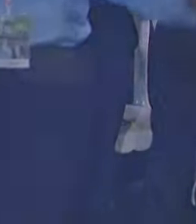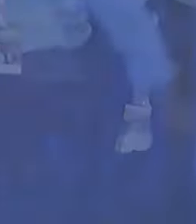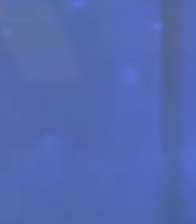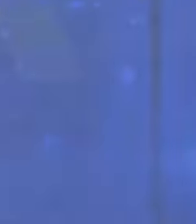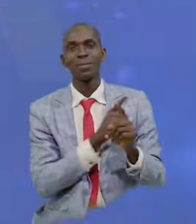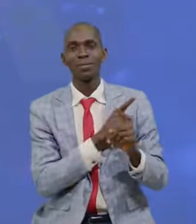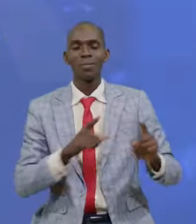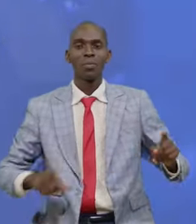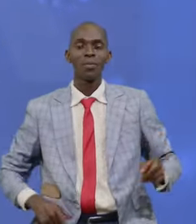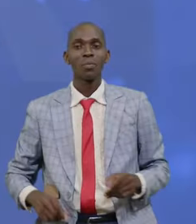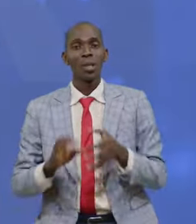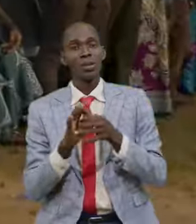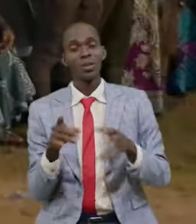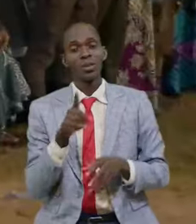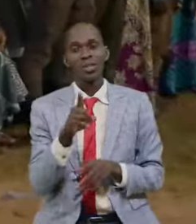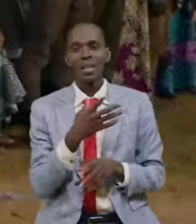Lose him.